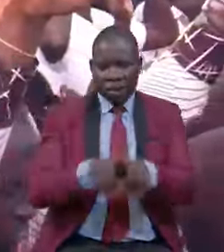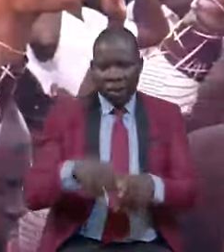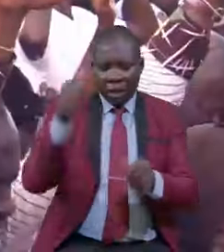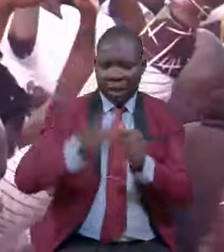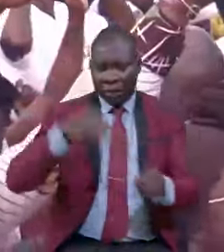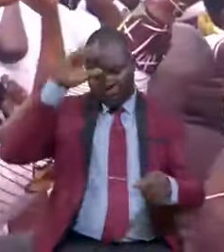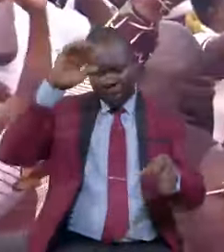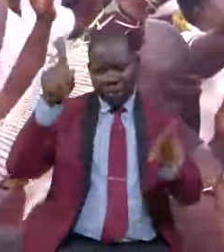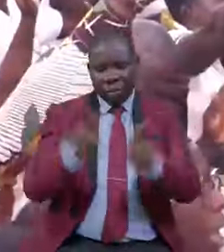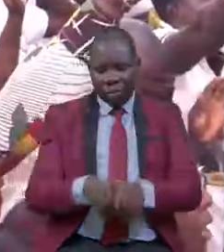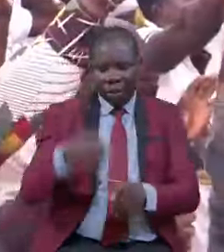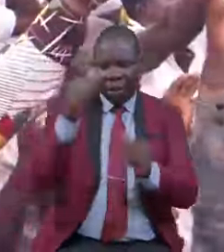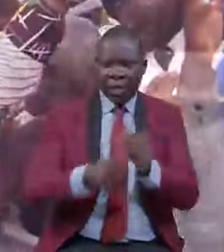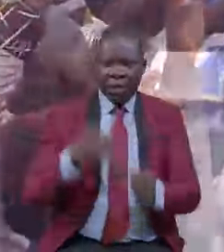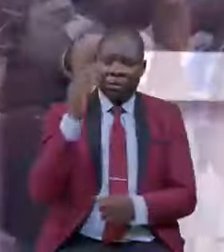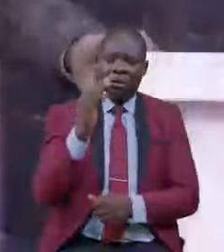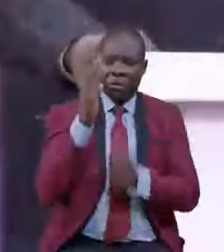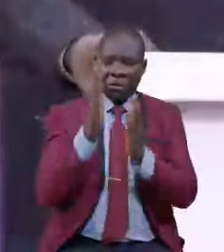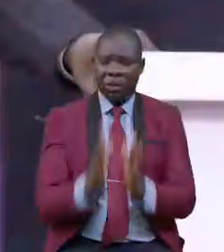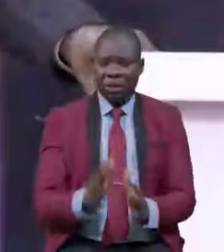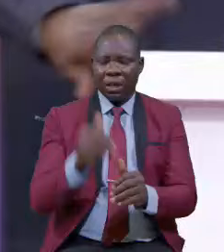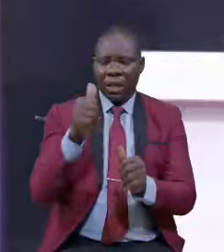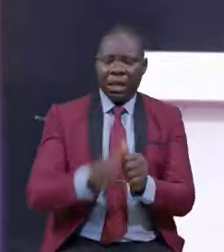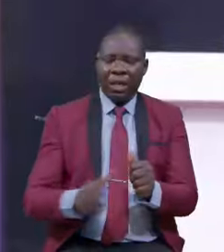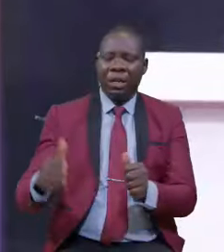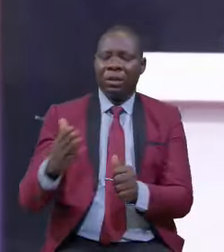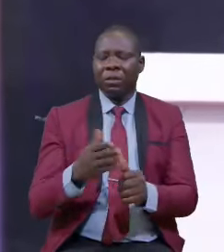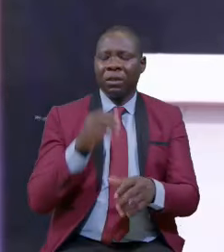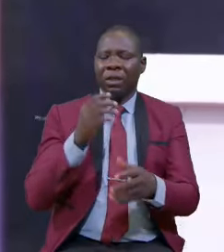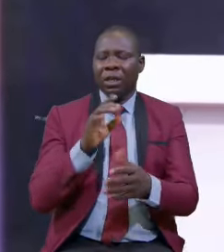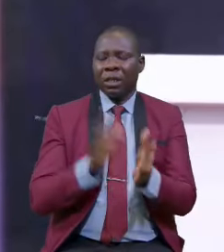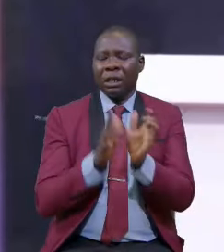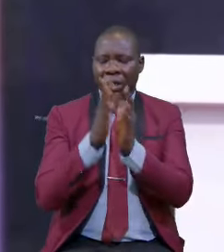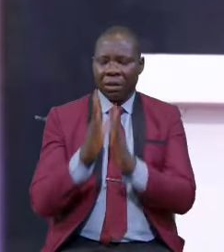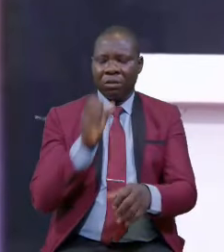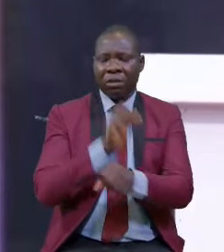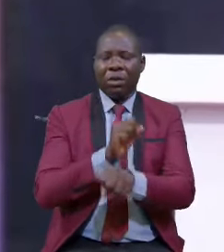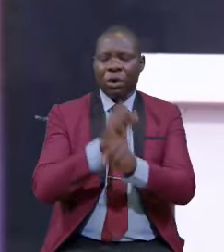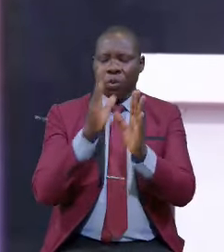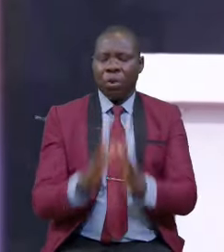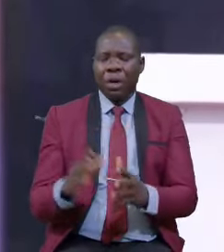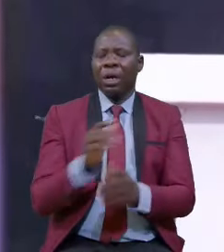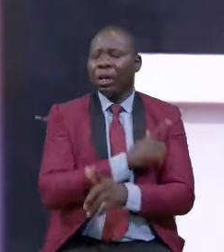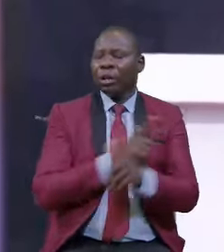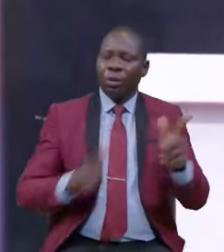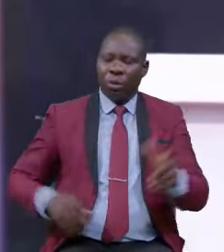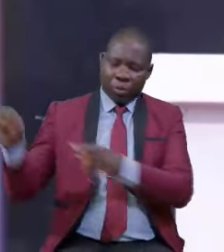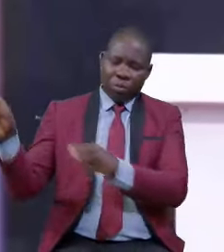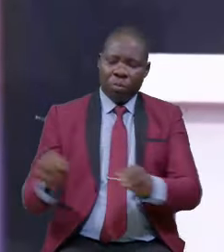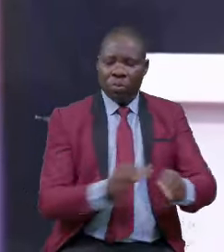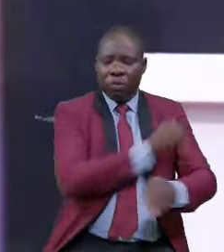Every minister, amen. Every Christian worker, amen. Lord, move mightily in every life